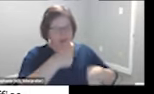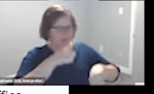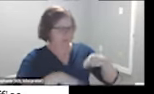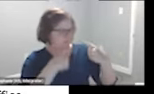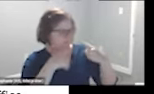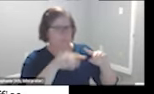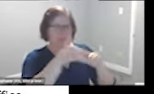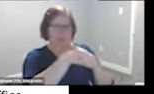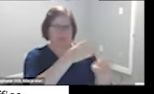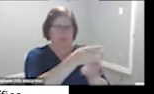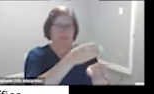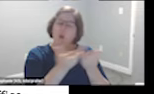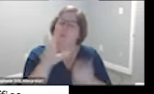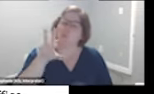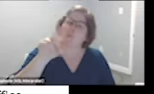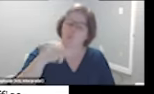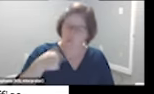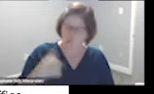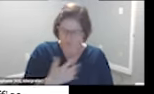field. And of course, that's not what we want.